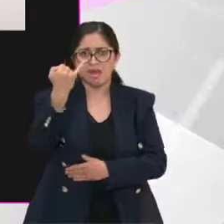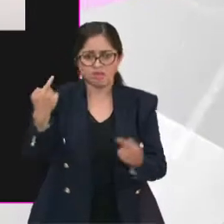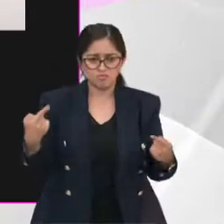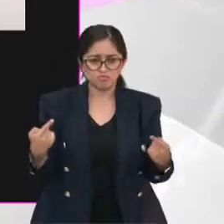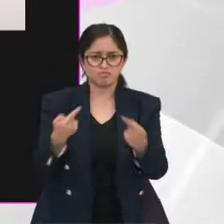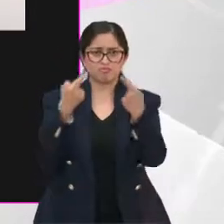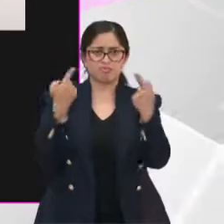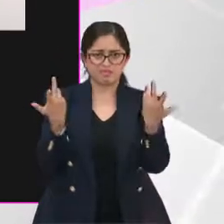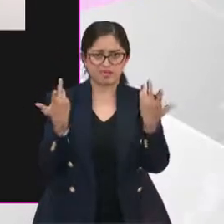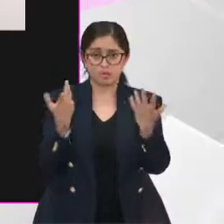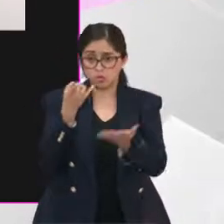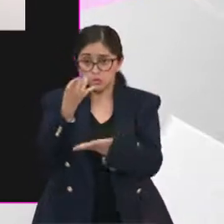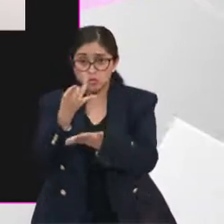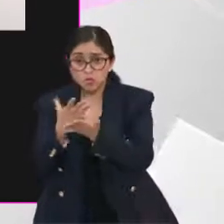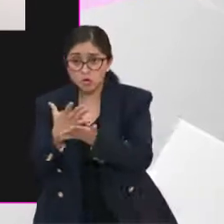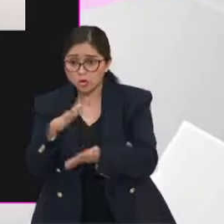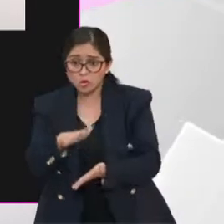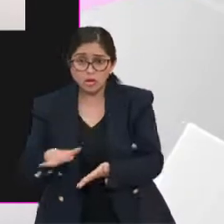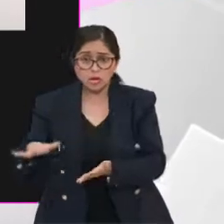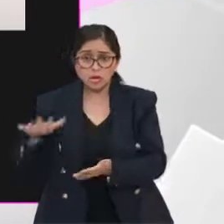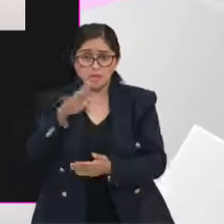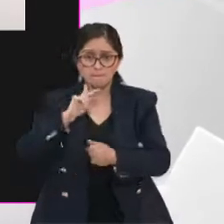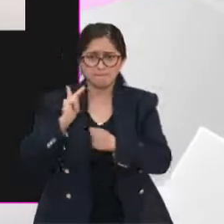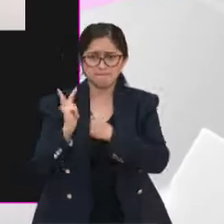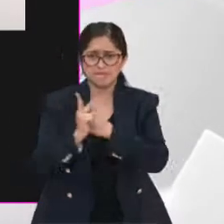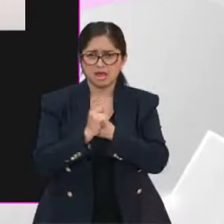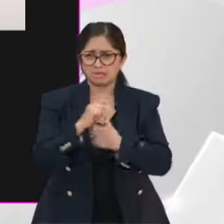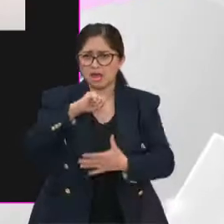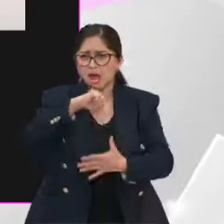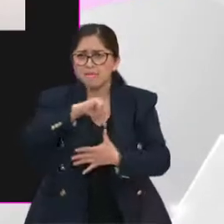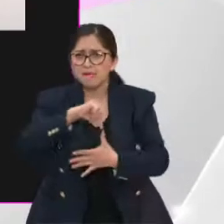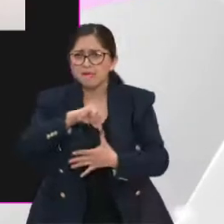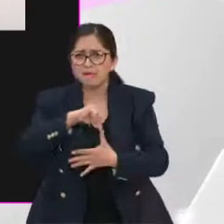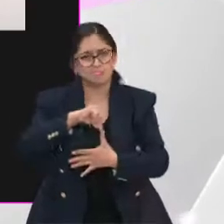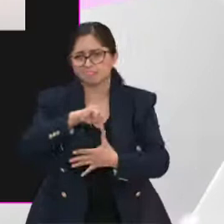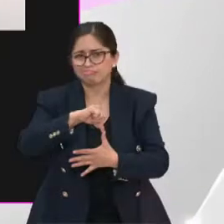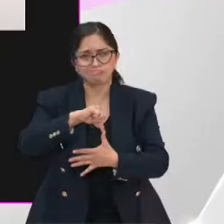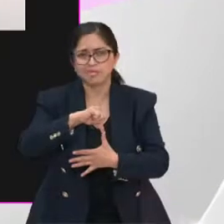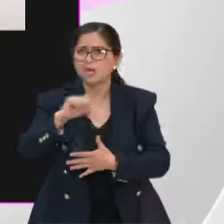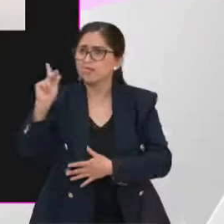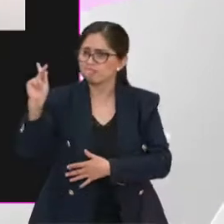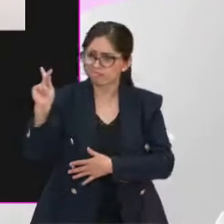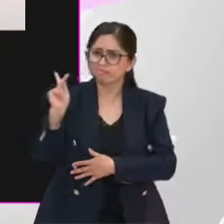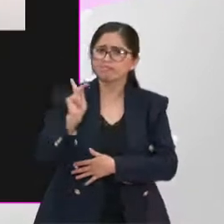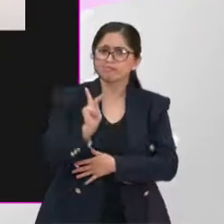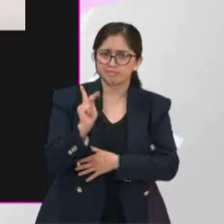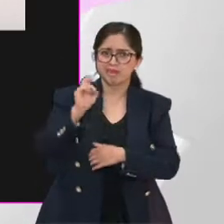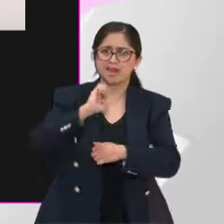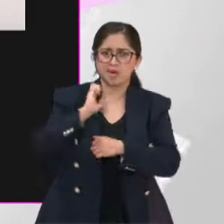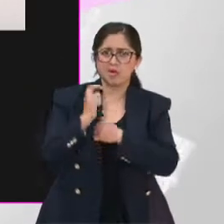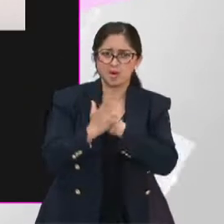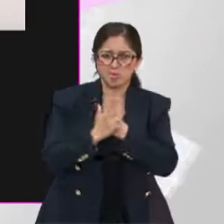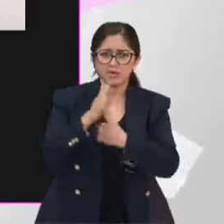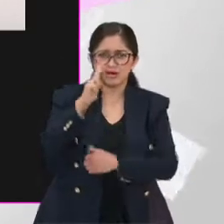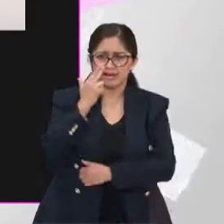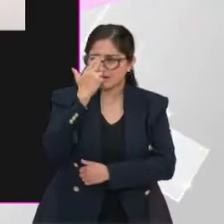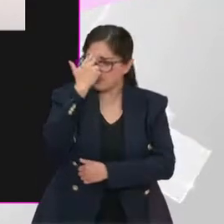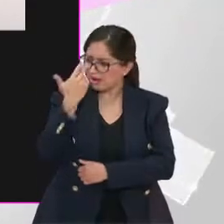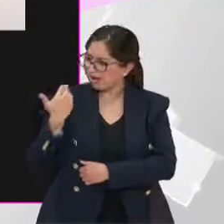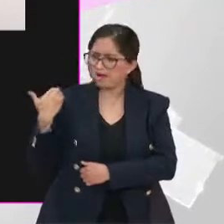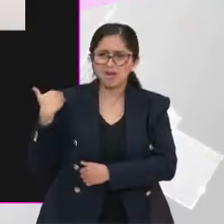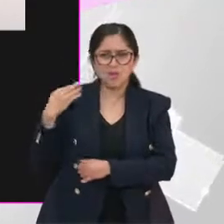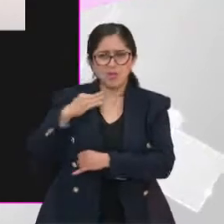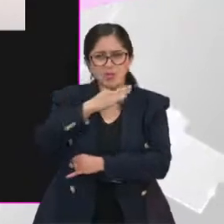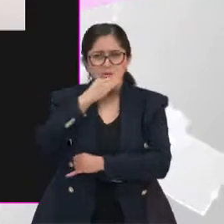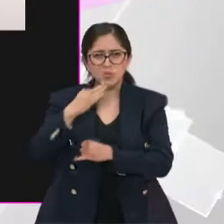And this is being faced not only by Latin American countries, but also in Europe. We